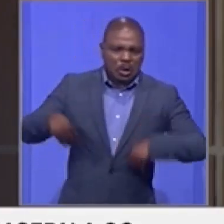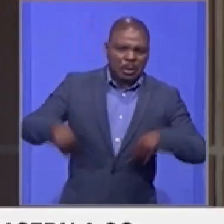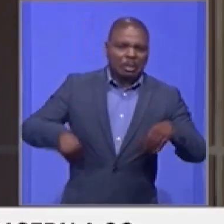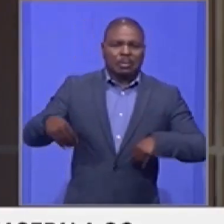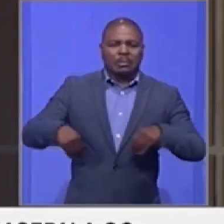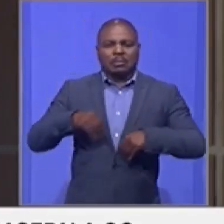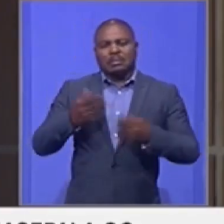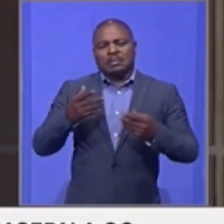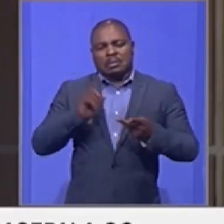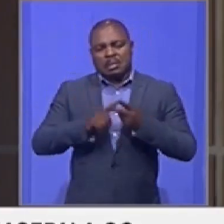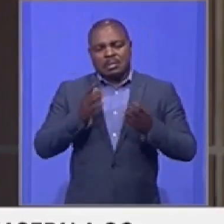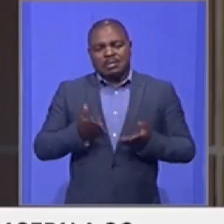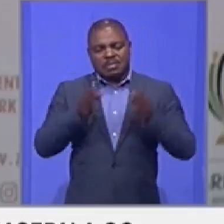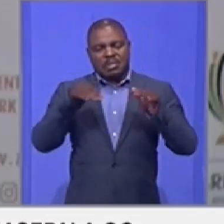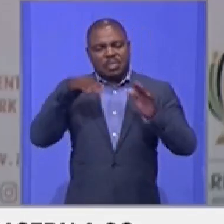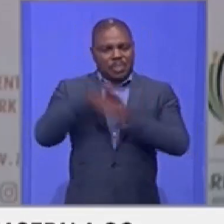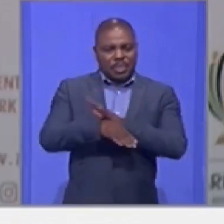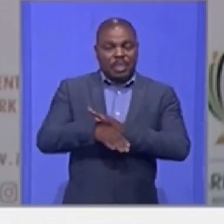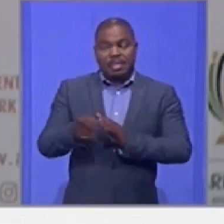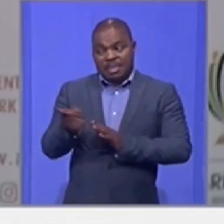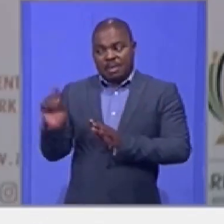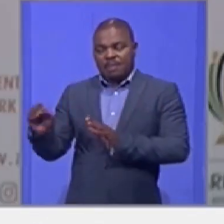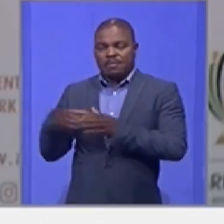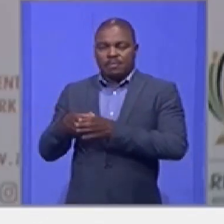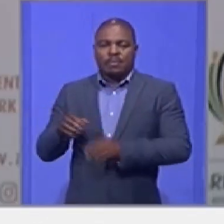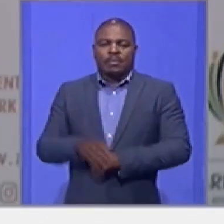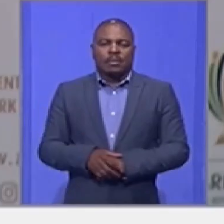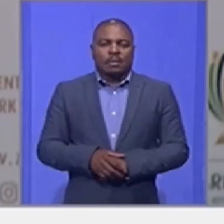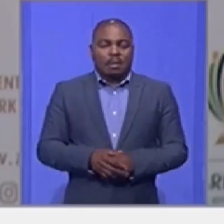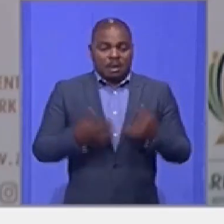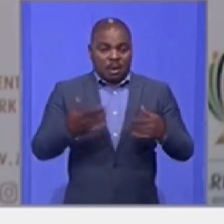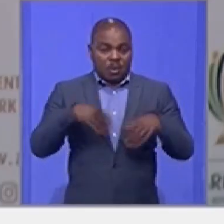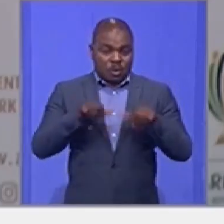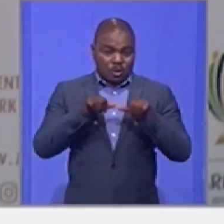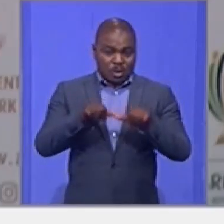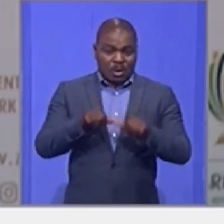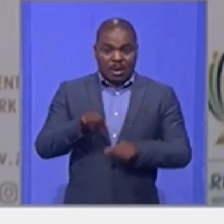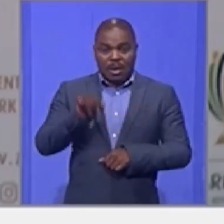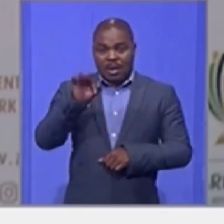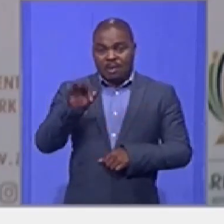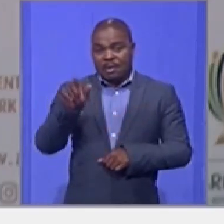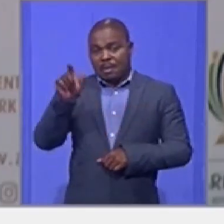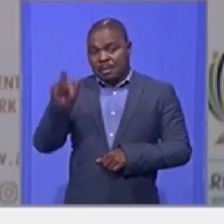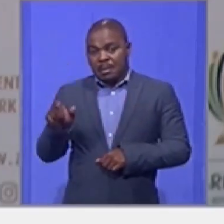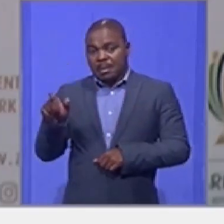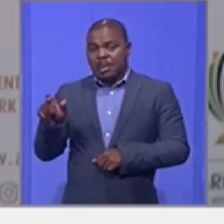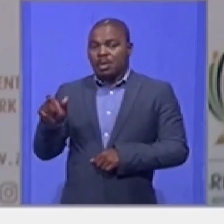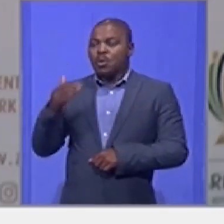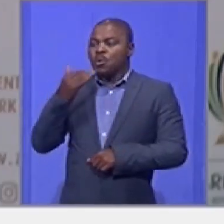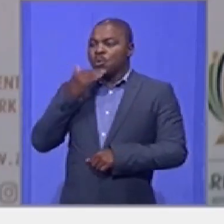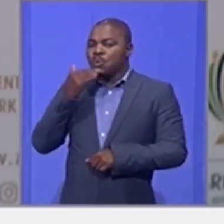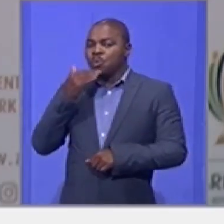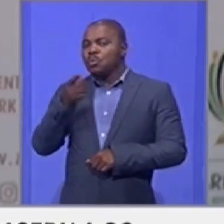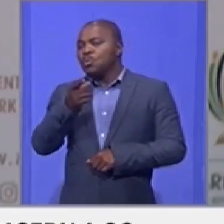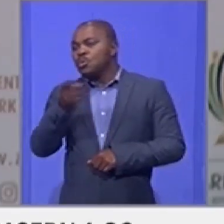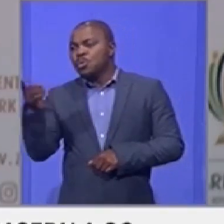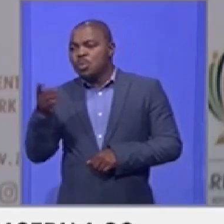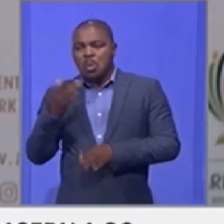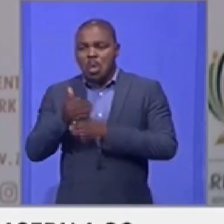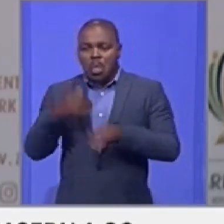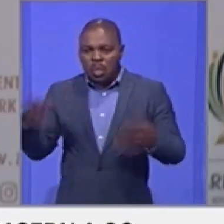bakang thebolo e bokoa ya ditirelo. Premier, as we are continuing, if you don't have someone who is dealing with security, you have to bring in someone